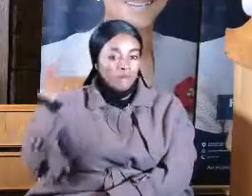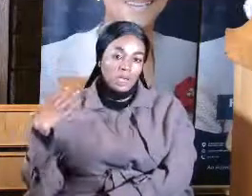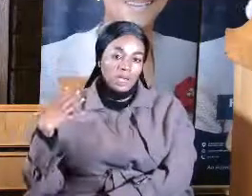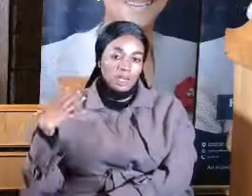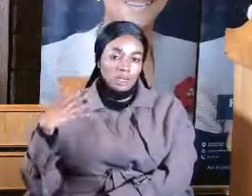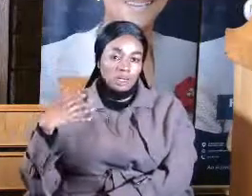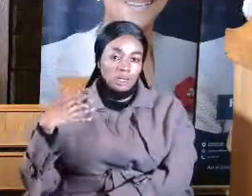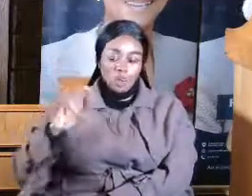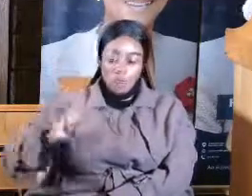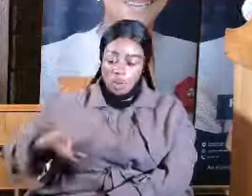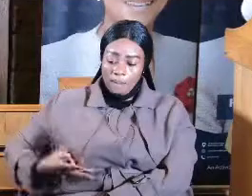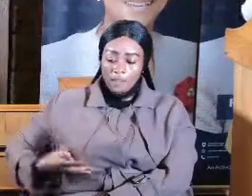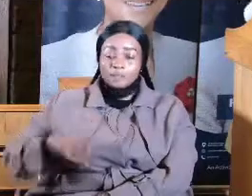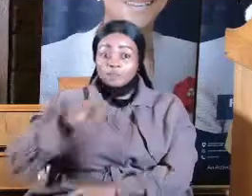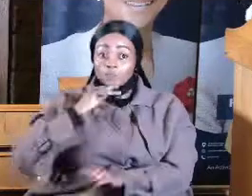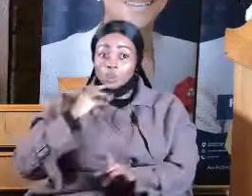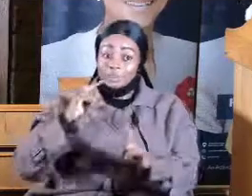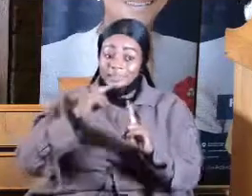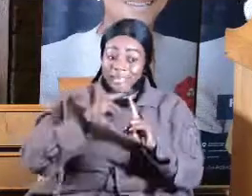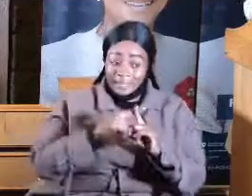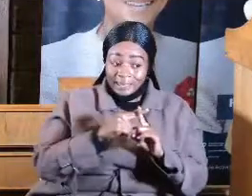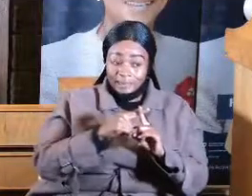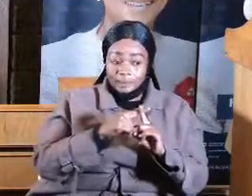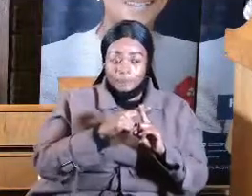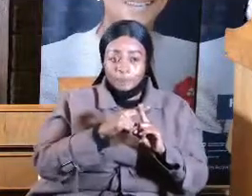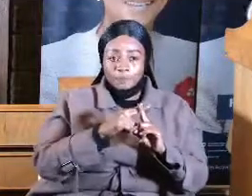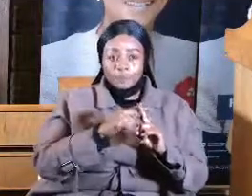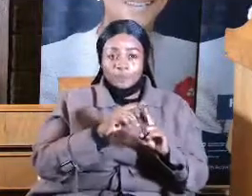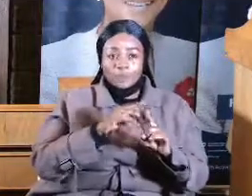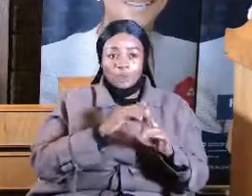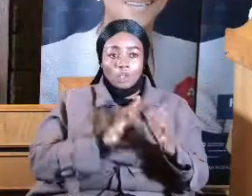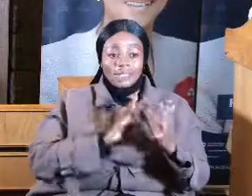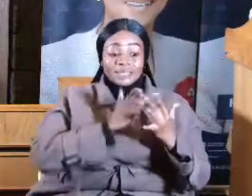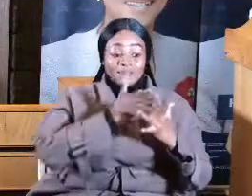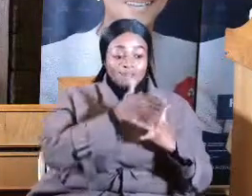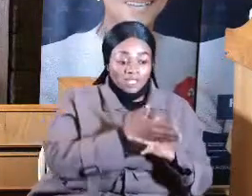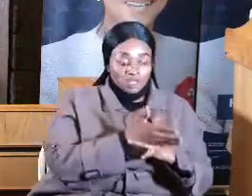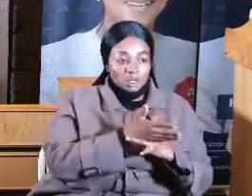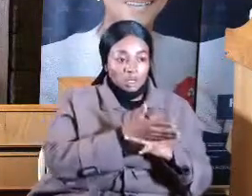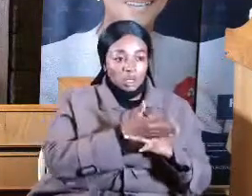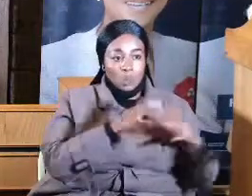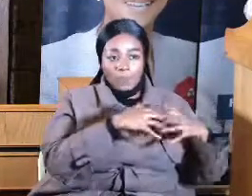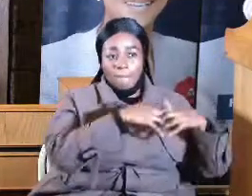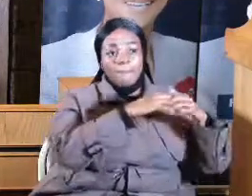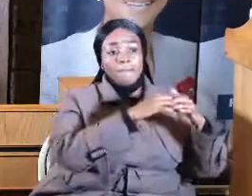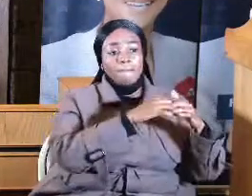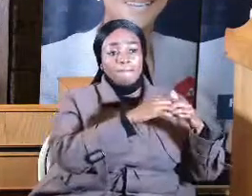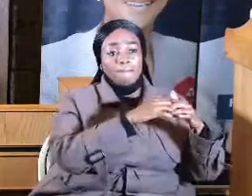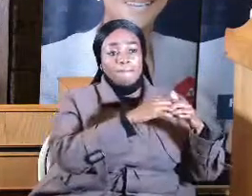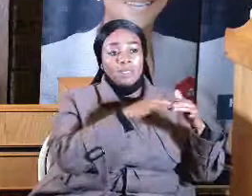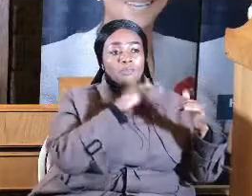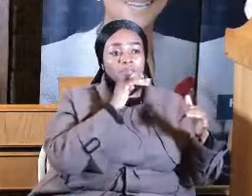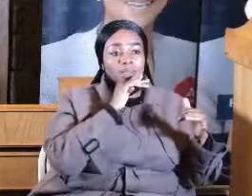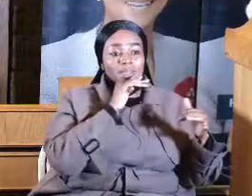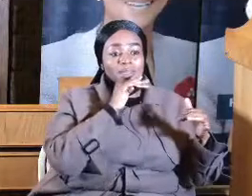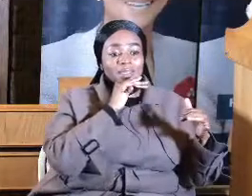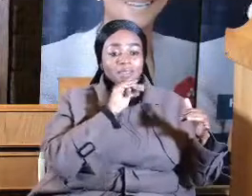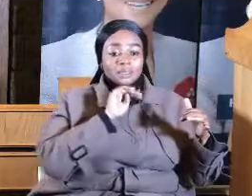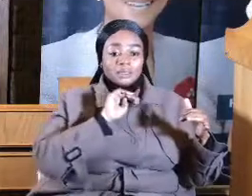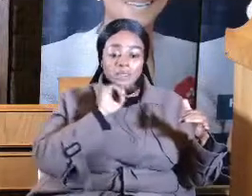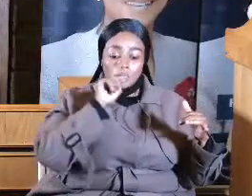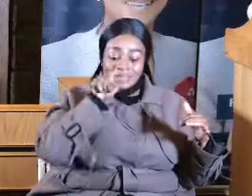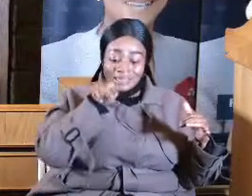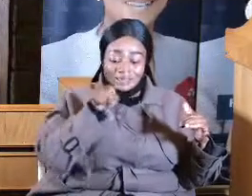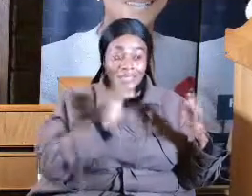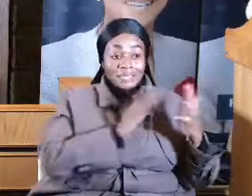So whatever target we come up with, whatever intervention we come up with, it is the intervention that